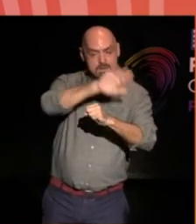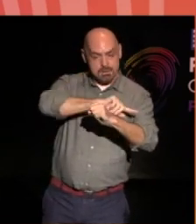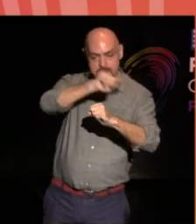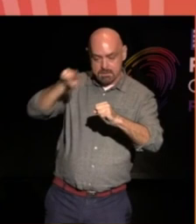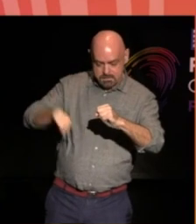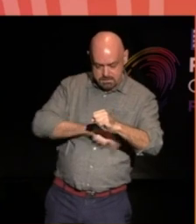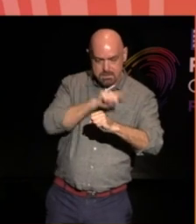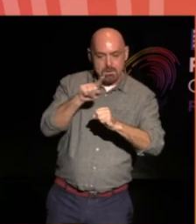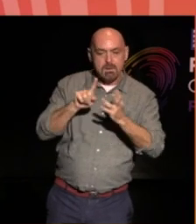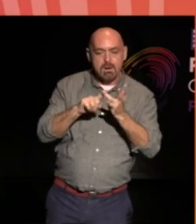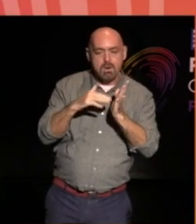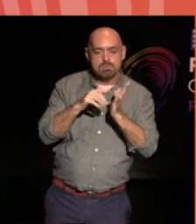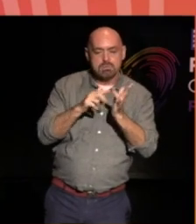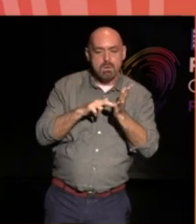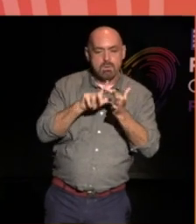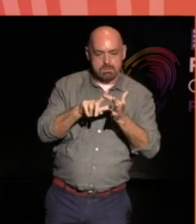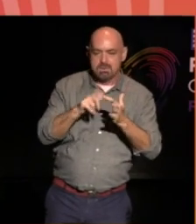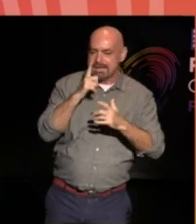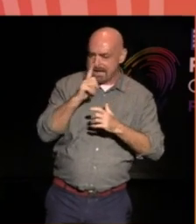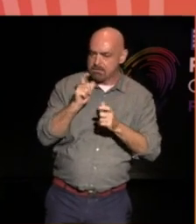done with climate change.